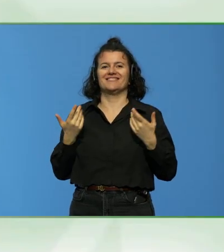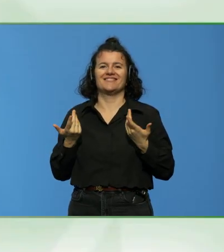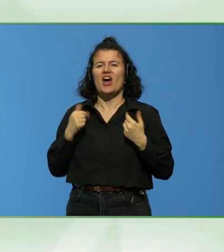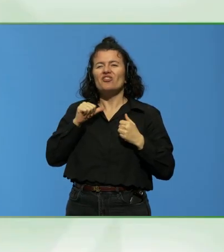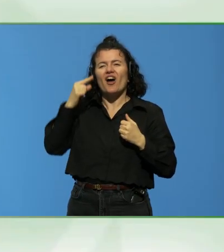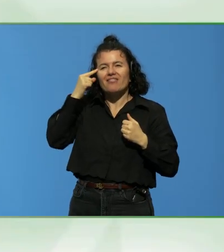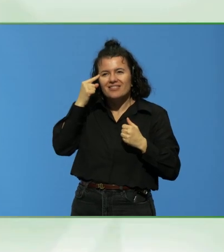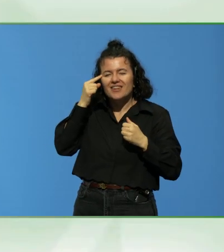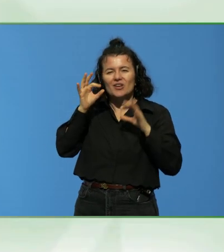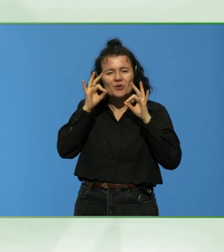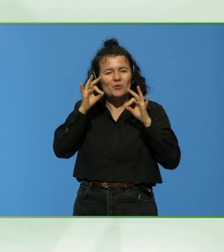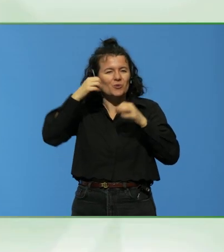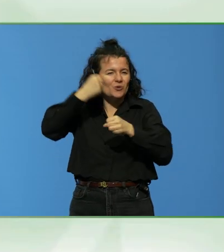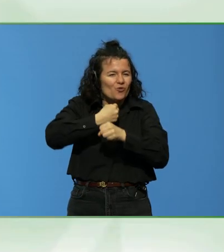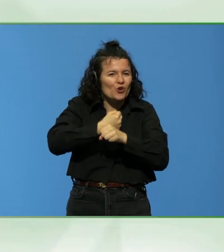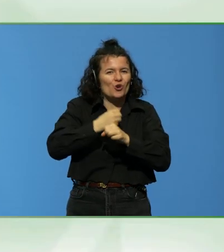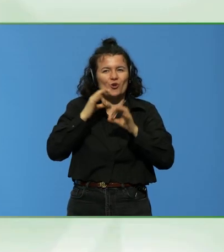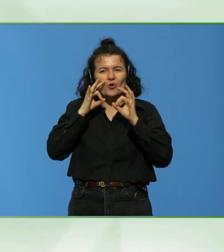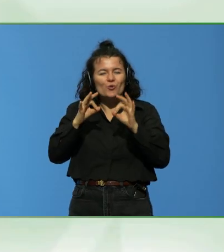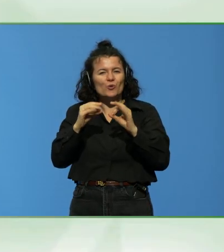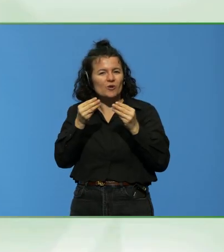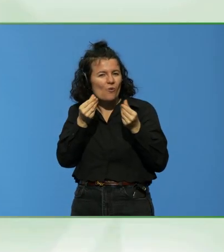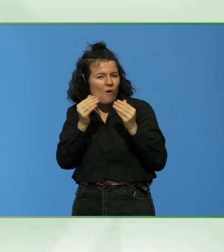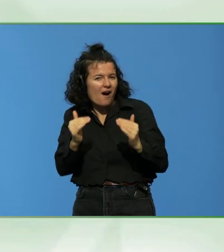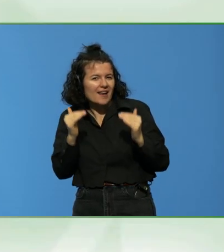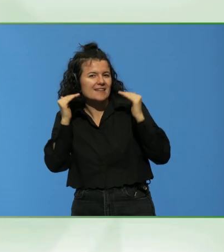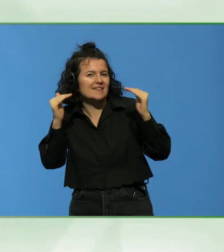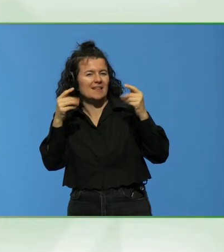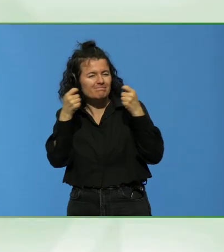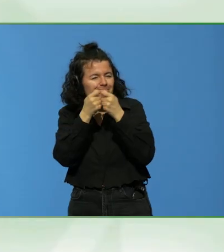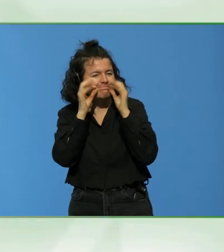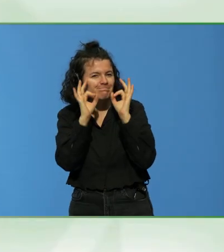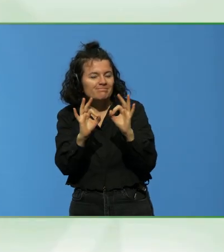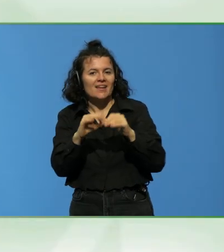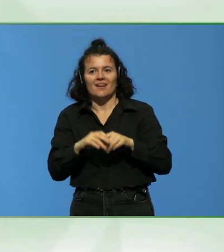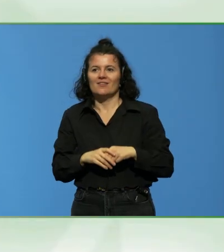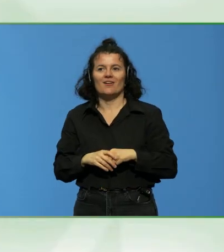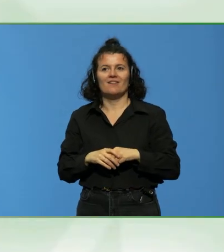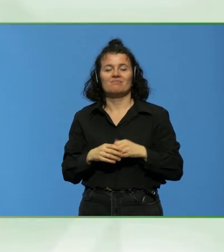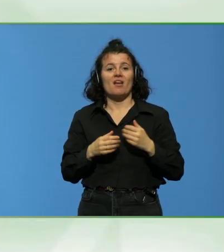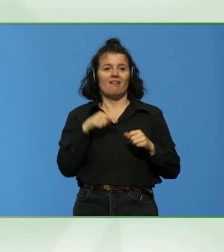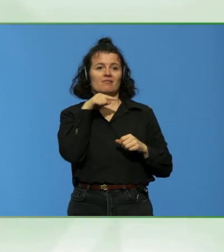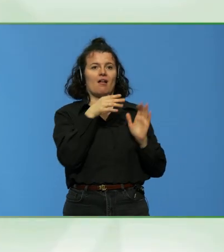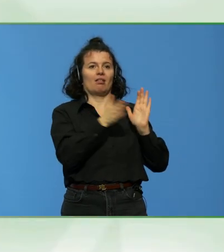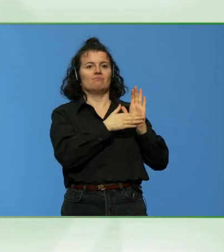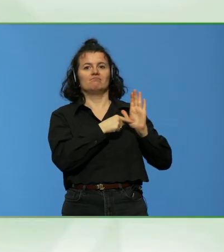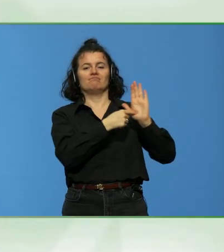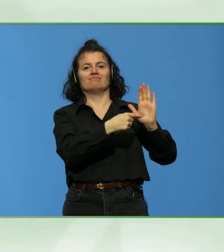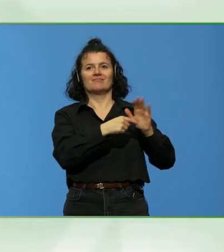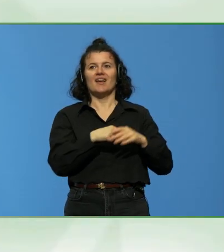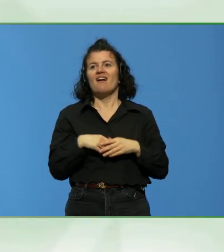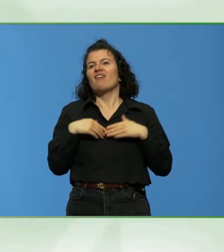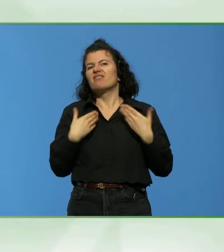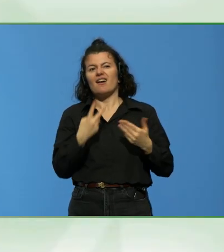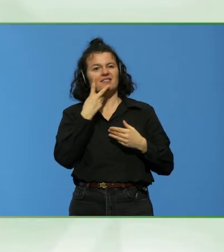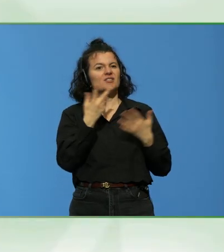the industry is very freelance. What also then tends to happen is the same types of disabled people getting the same work, and I don't